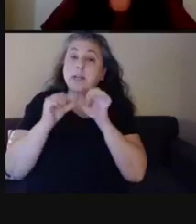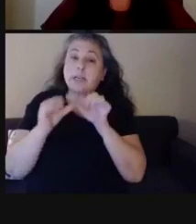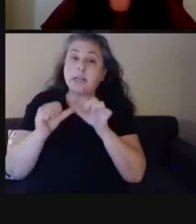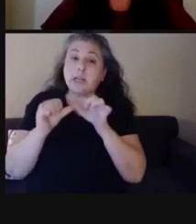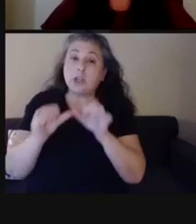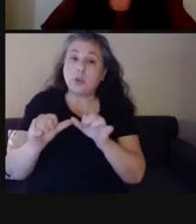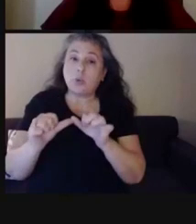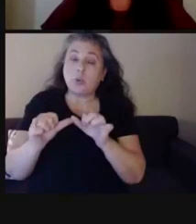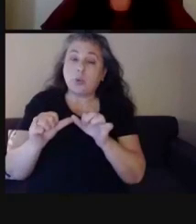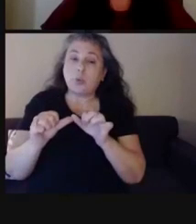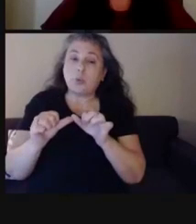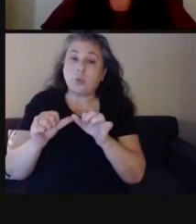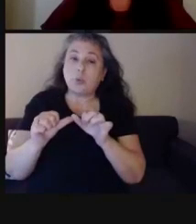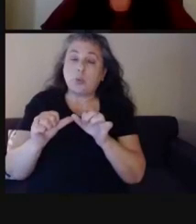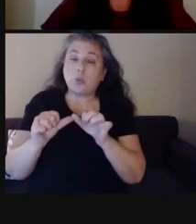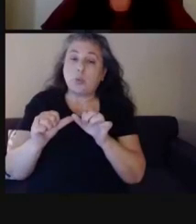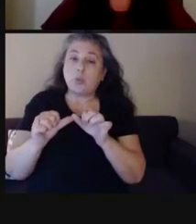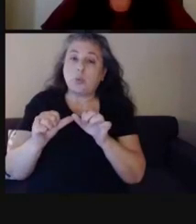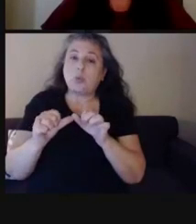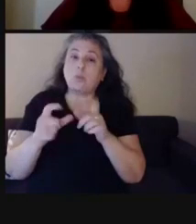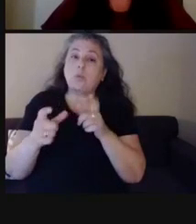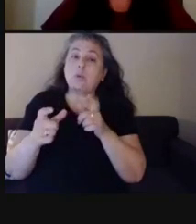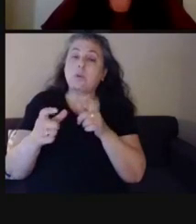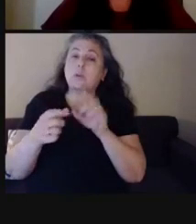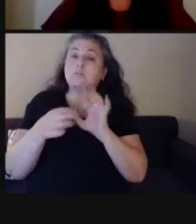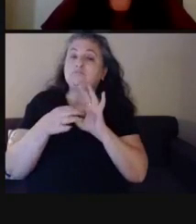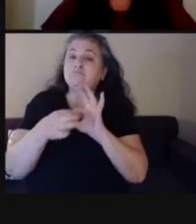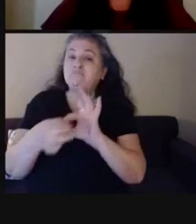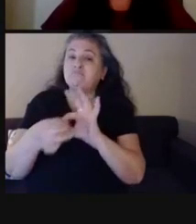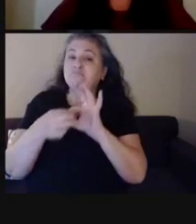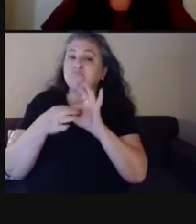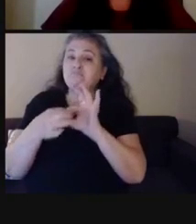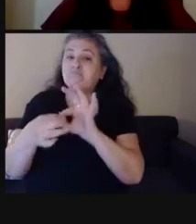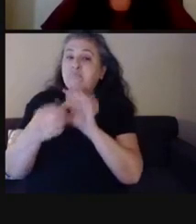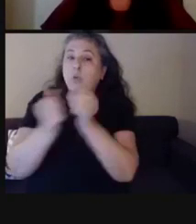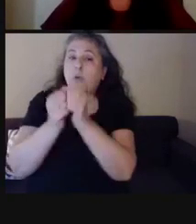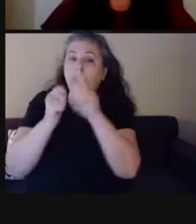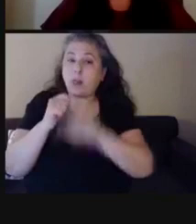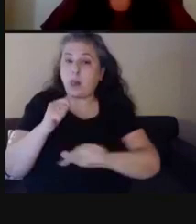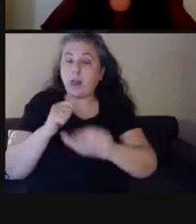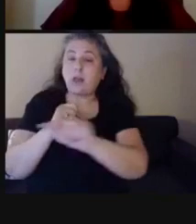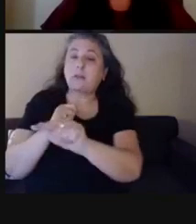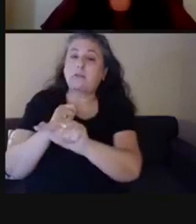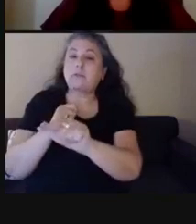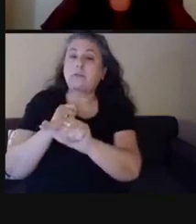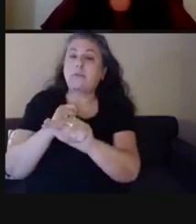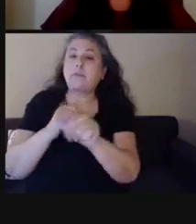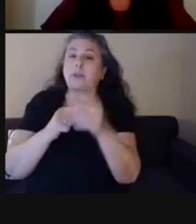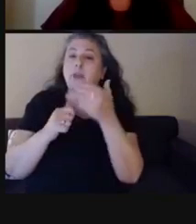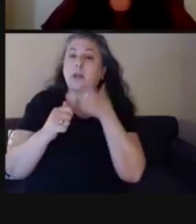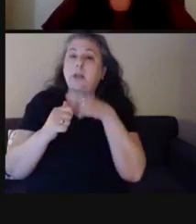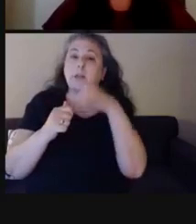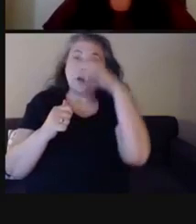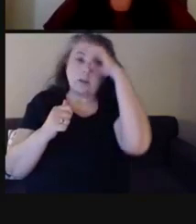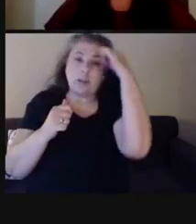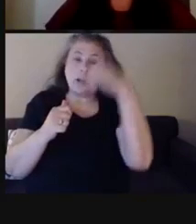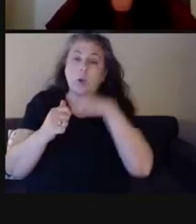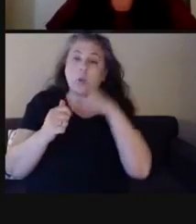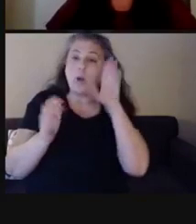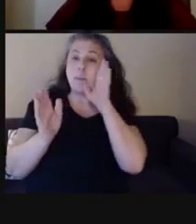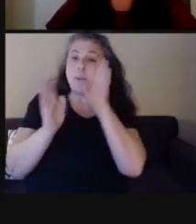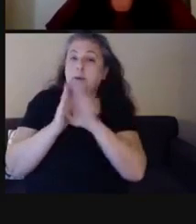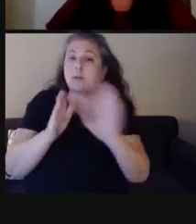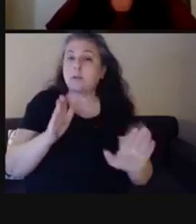to maintain relationships to the land. You have the black and white photo, which is